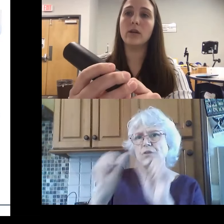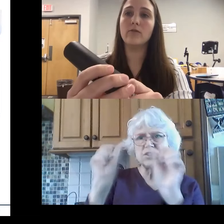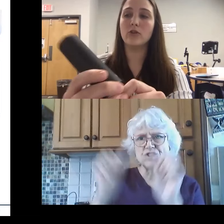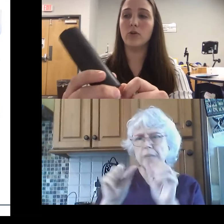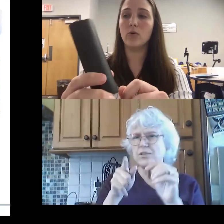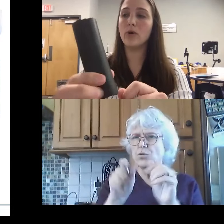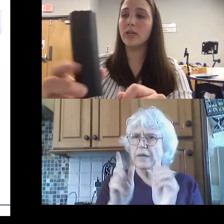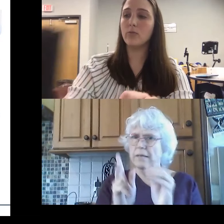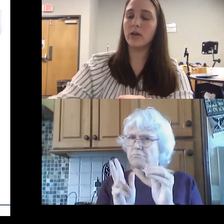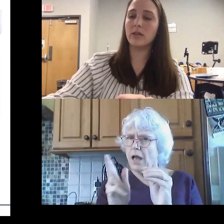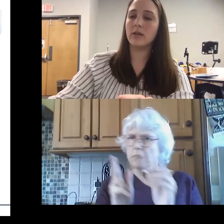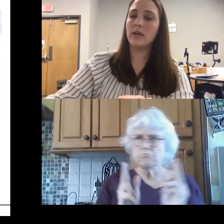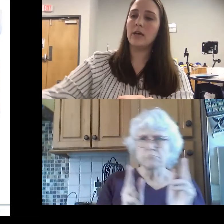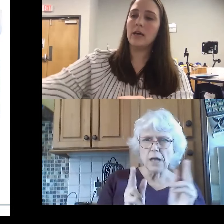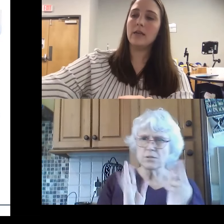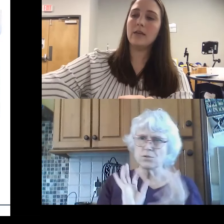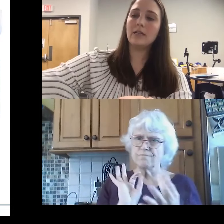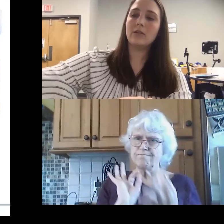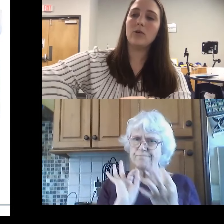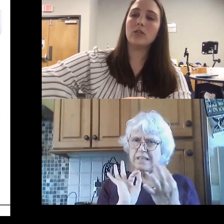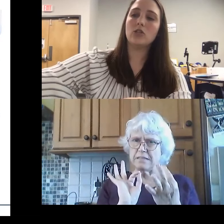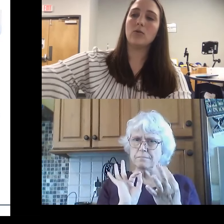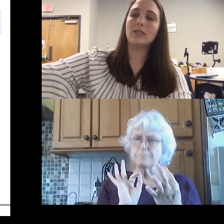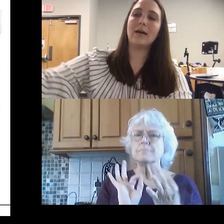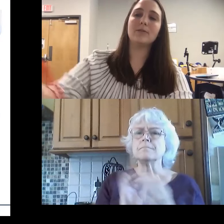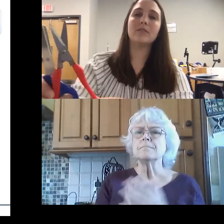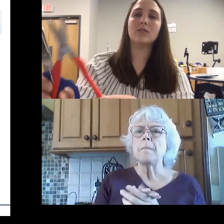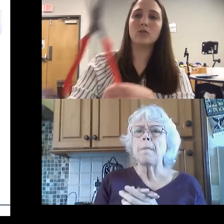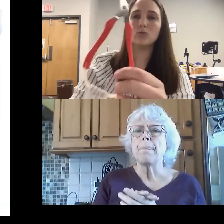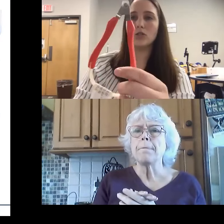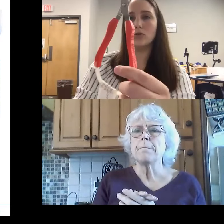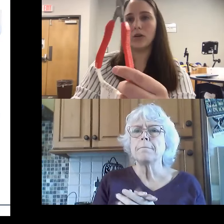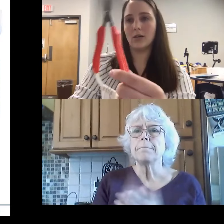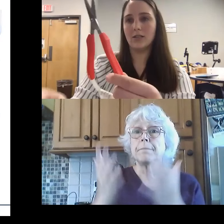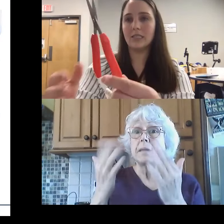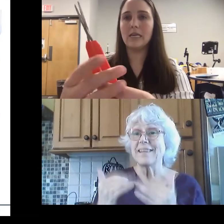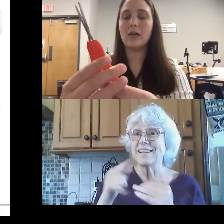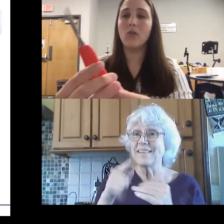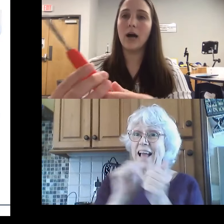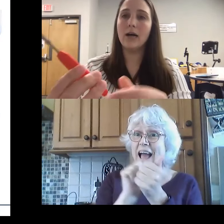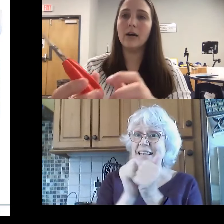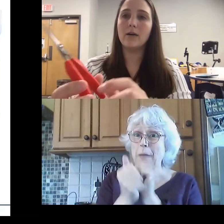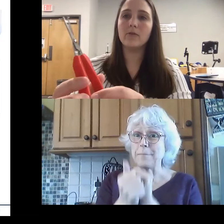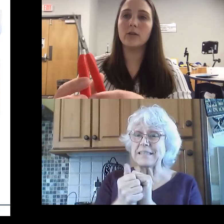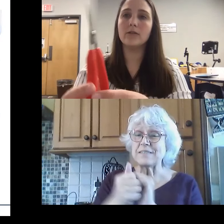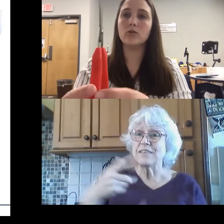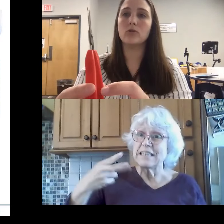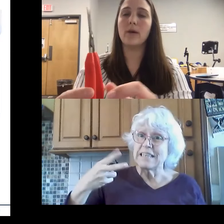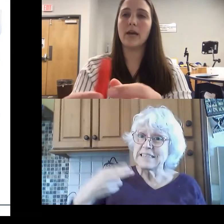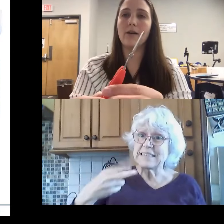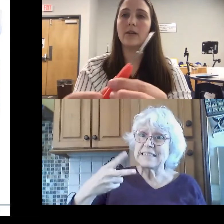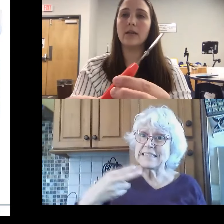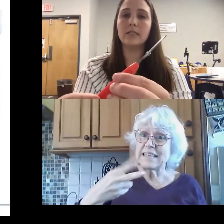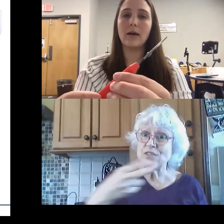fit whatever you are working with. And then I did want to show adaptive scissors, which you see a lot, um, for individuals